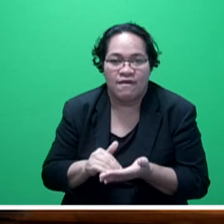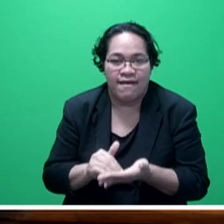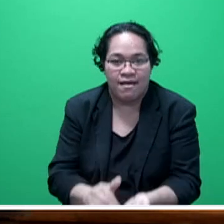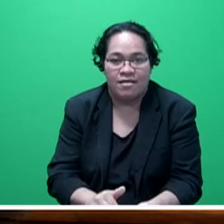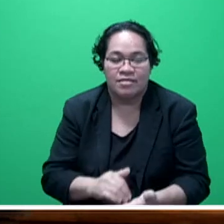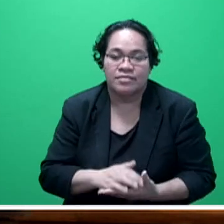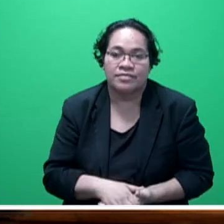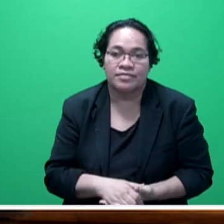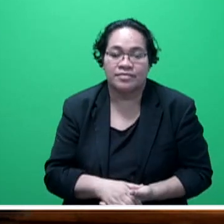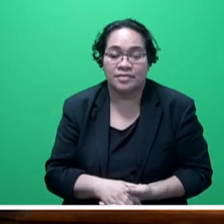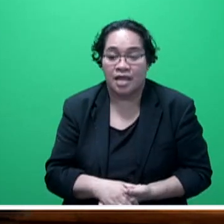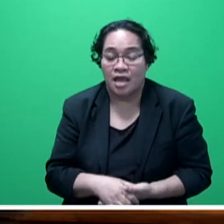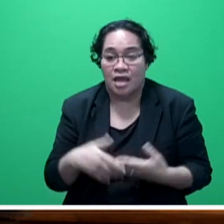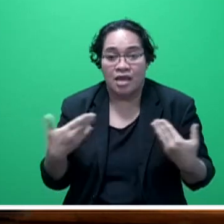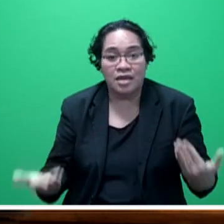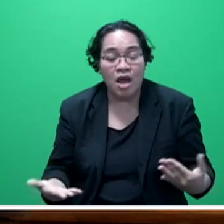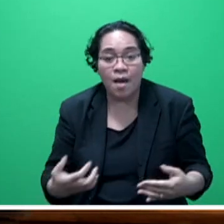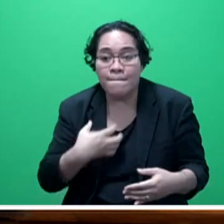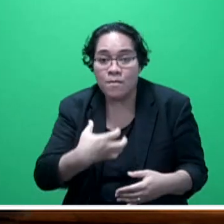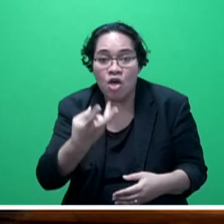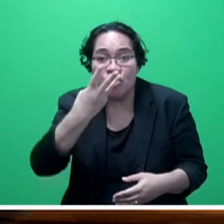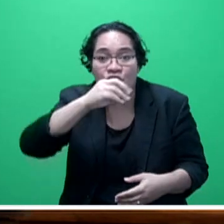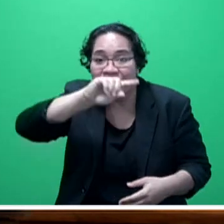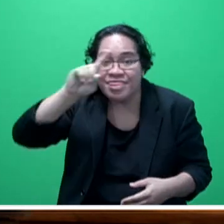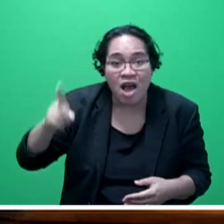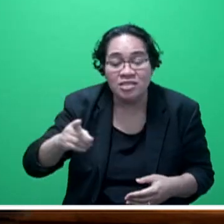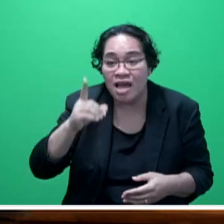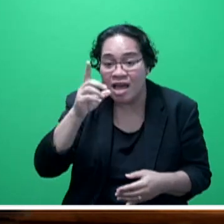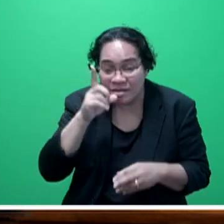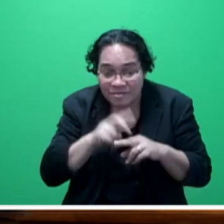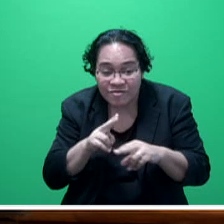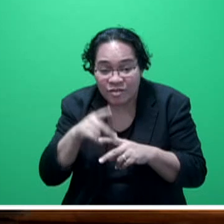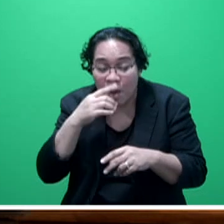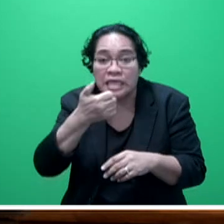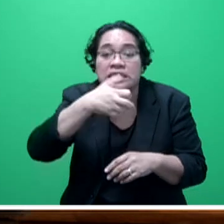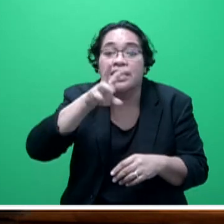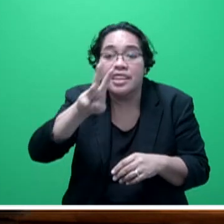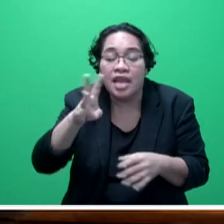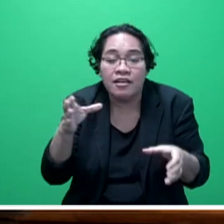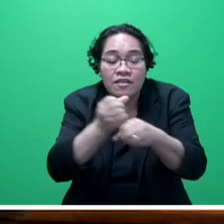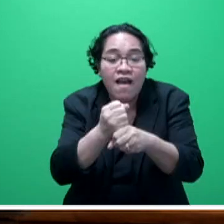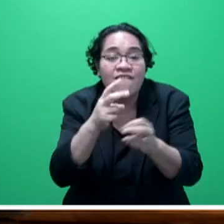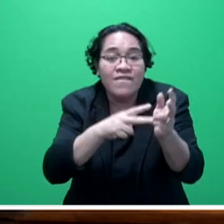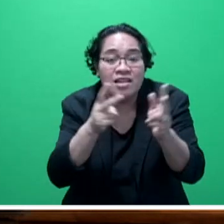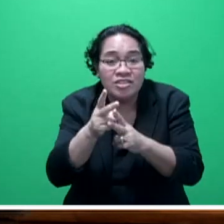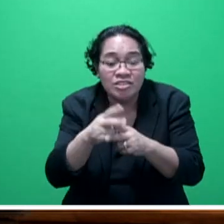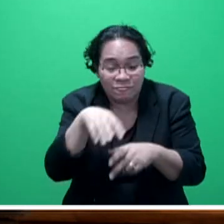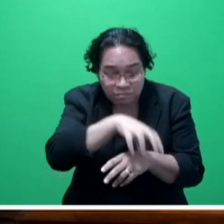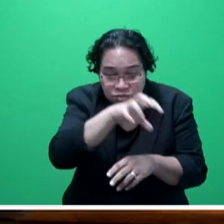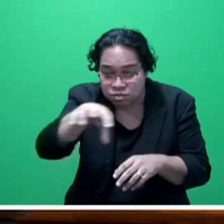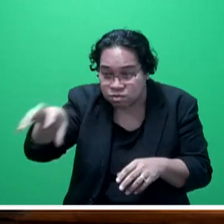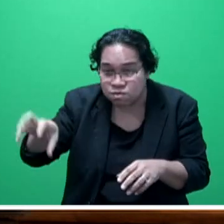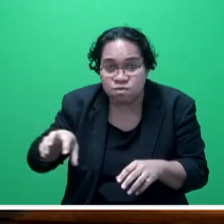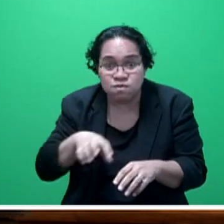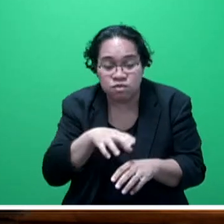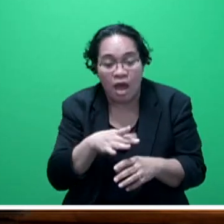sir, more than 30,000 Fijians from 63 villages and settlements from these 3 provinces